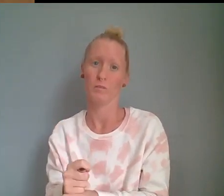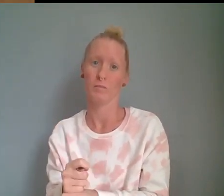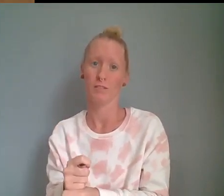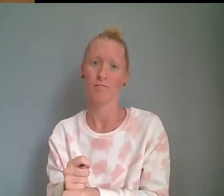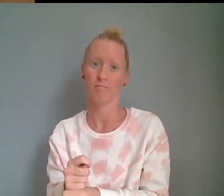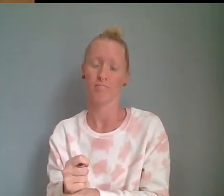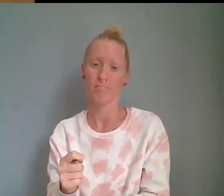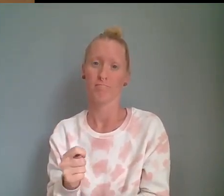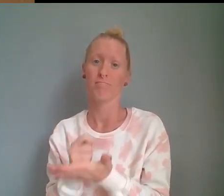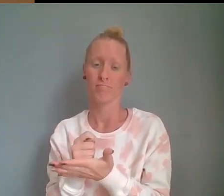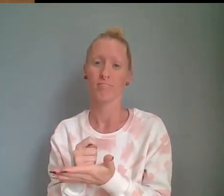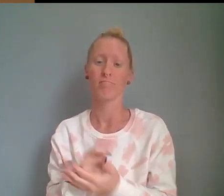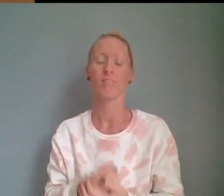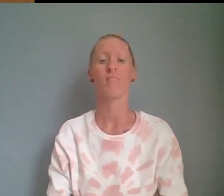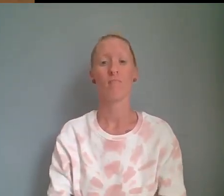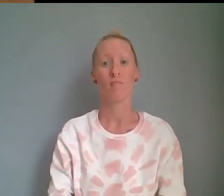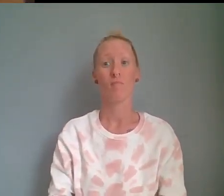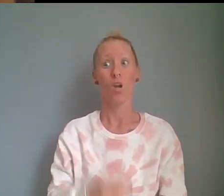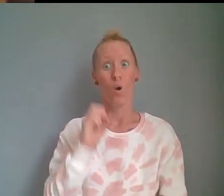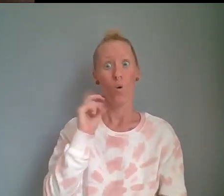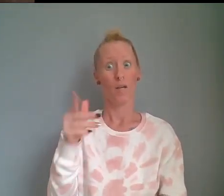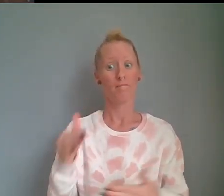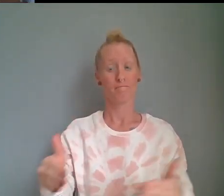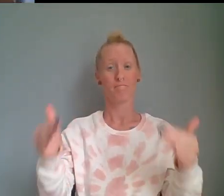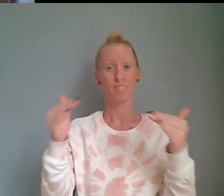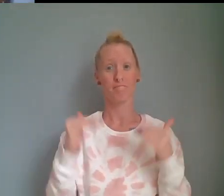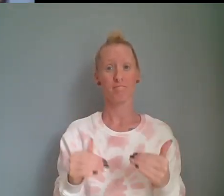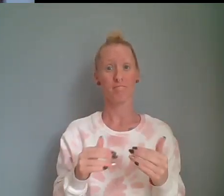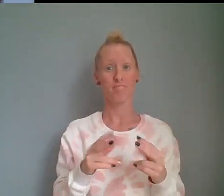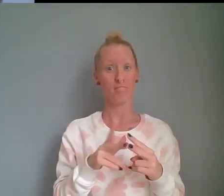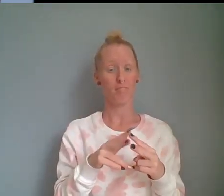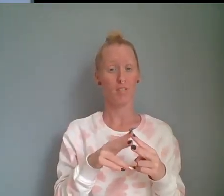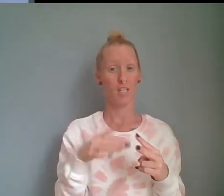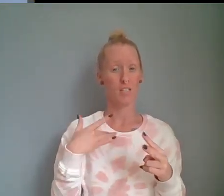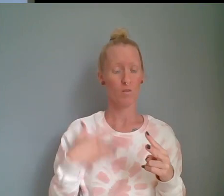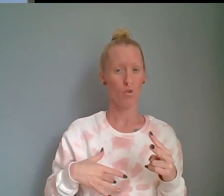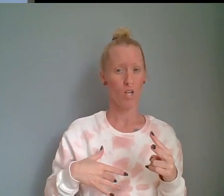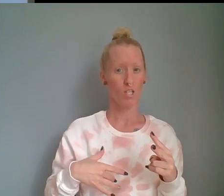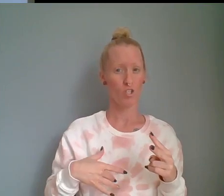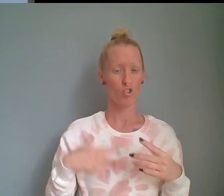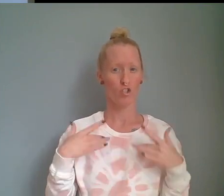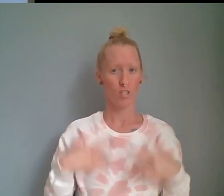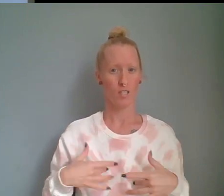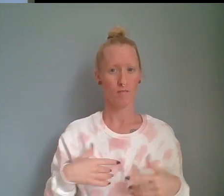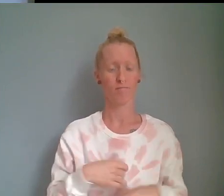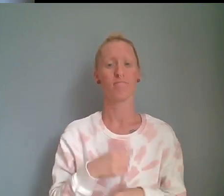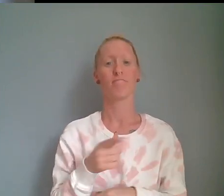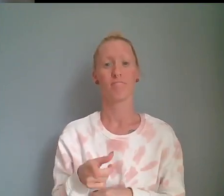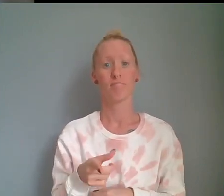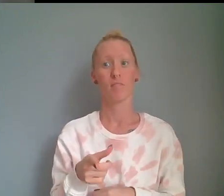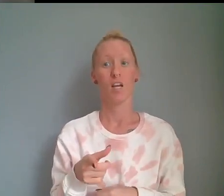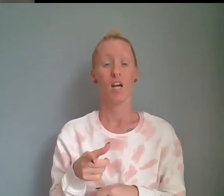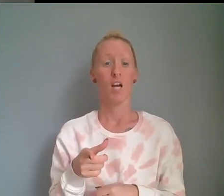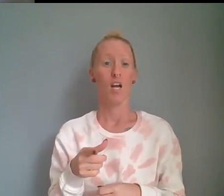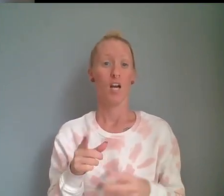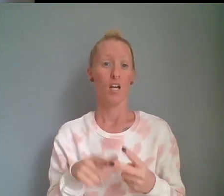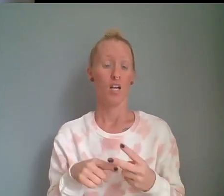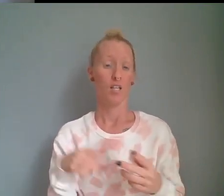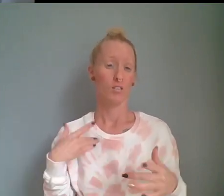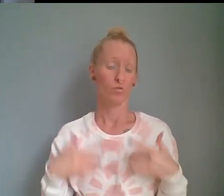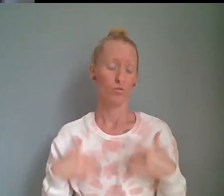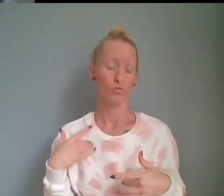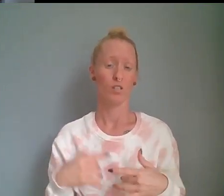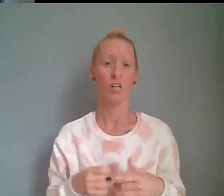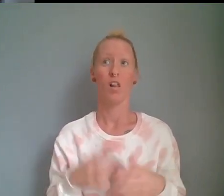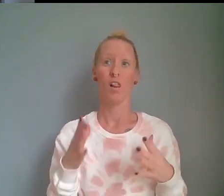days, okay? So I'm going to do both a fair amount of lecturing, and then I've got lots of video clips to